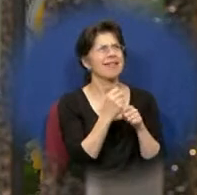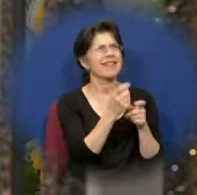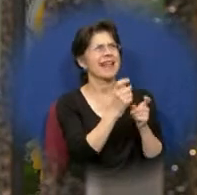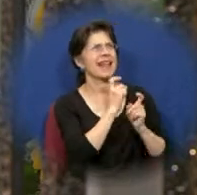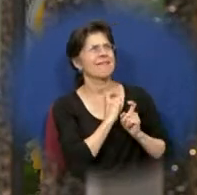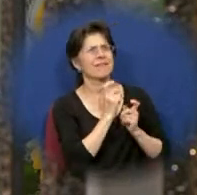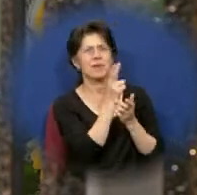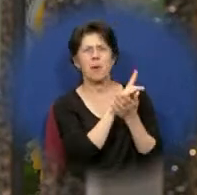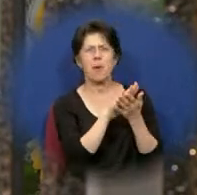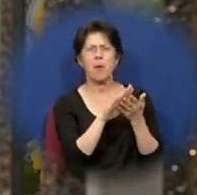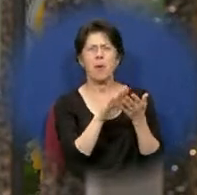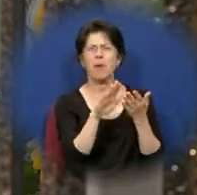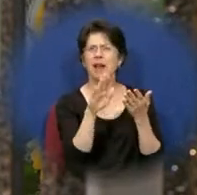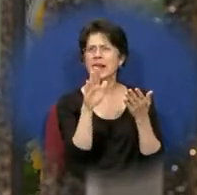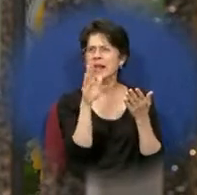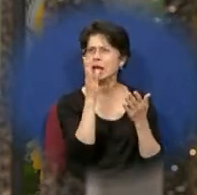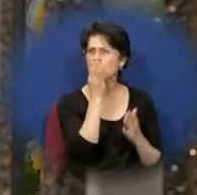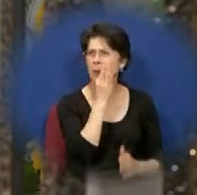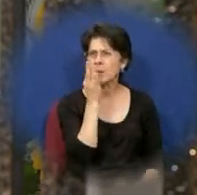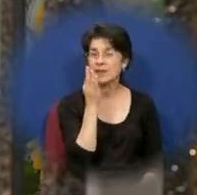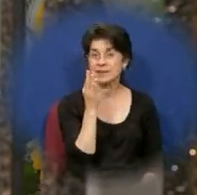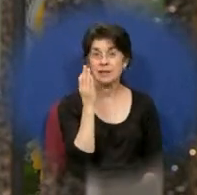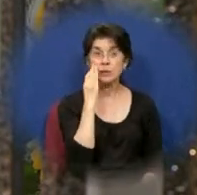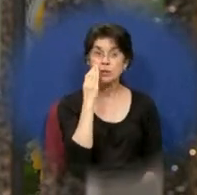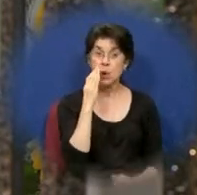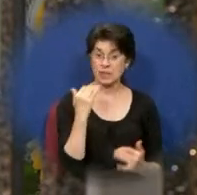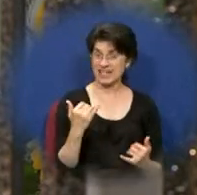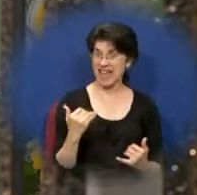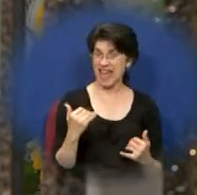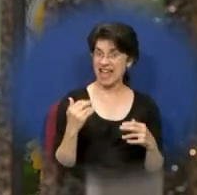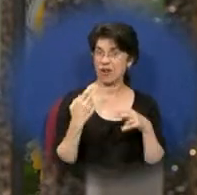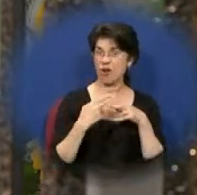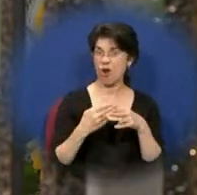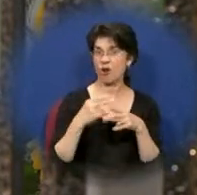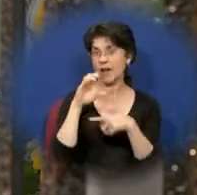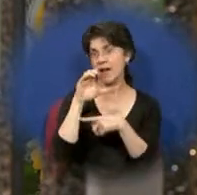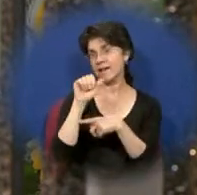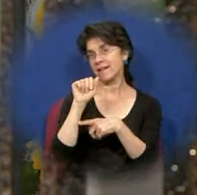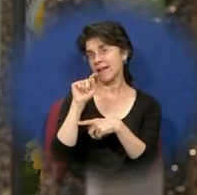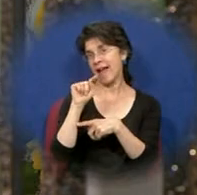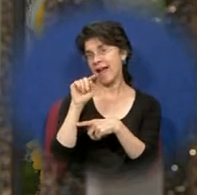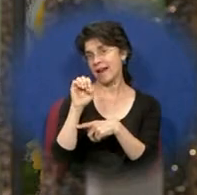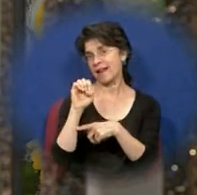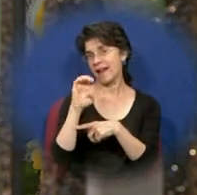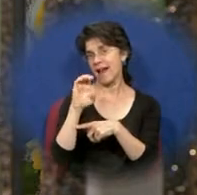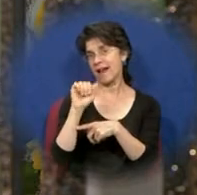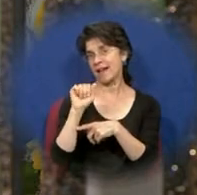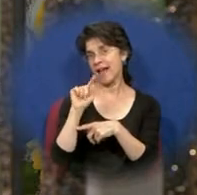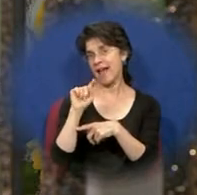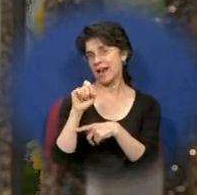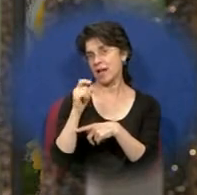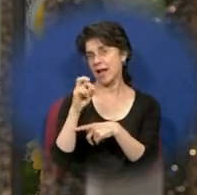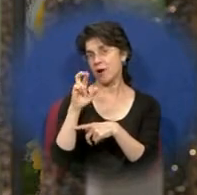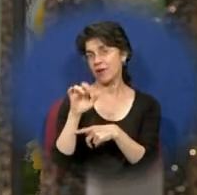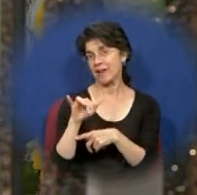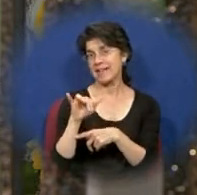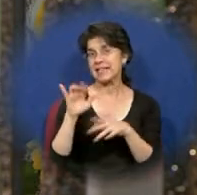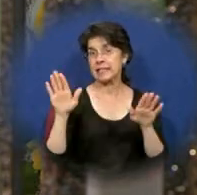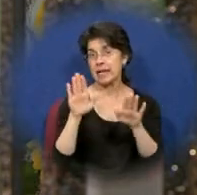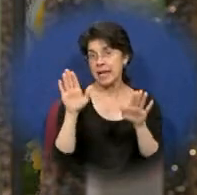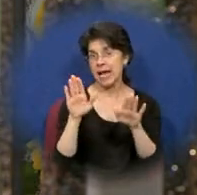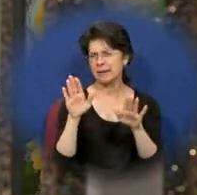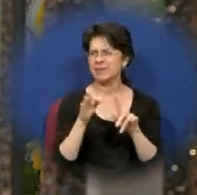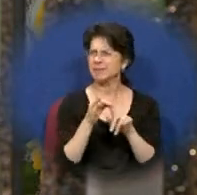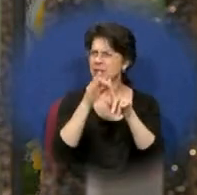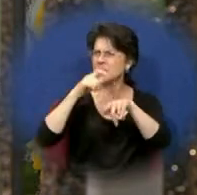this is throughout our country is known as Catechetical Sunday, declared by the bishops of the United States. A special time for us to